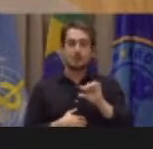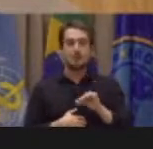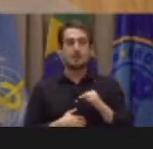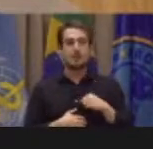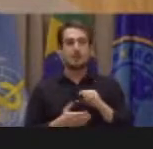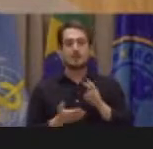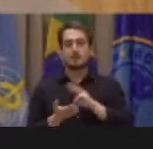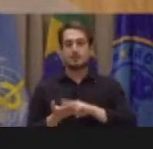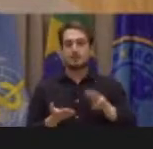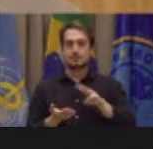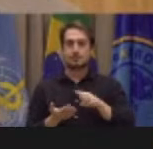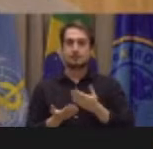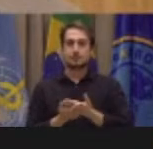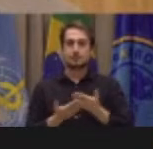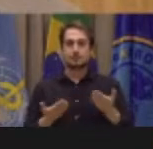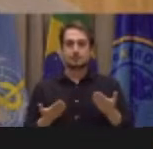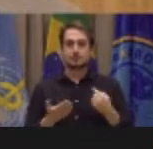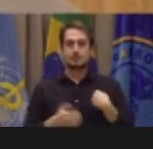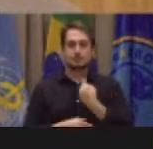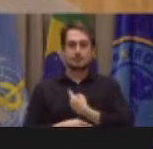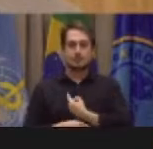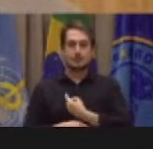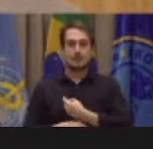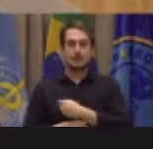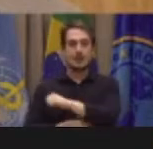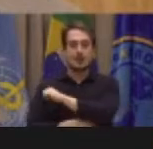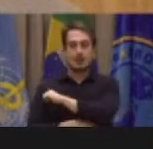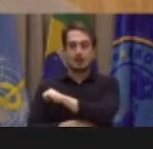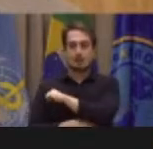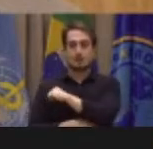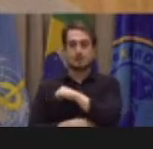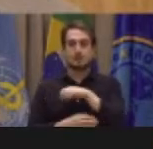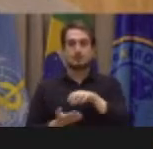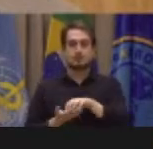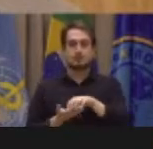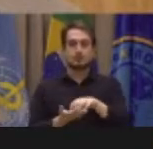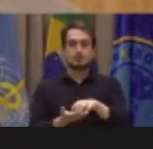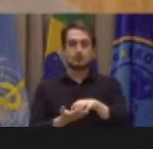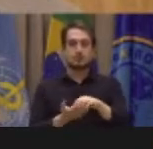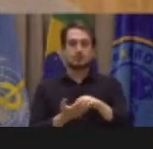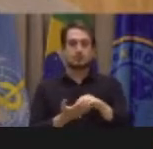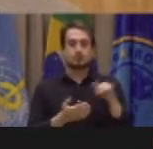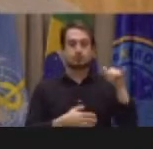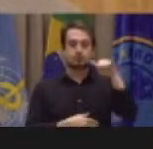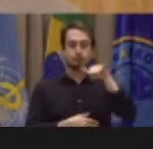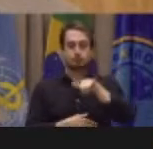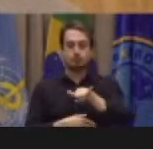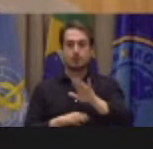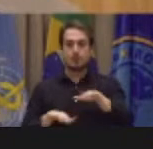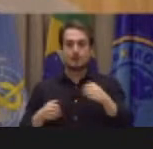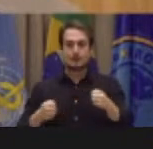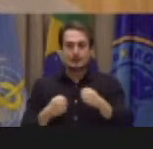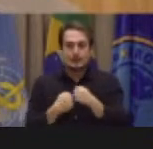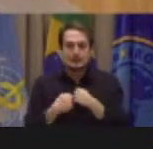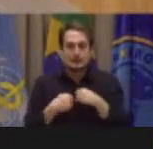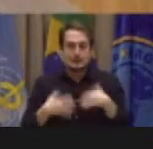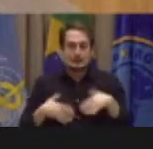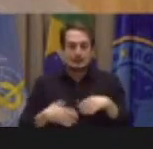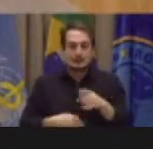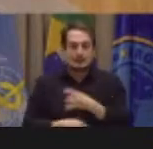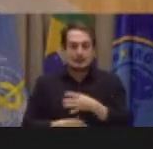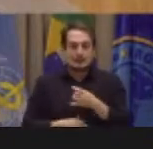by saying something about the comment that our colleague made about